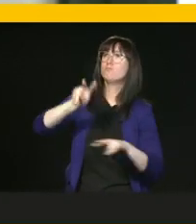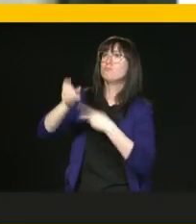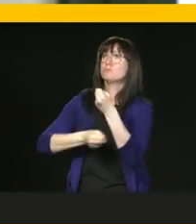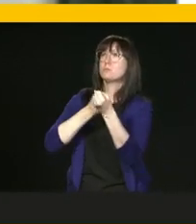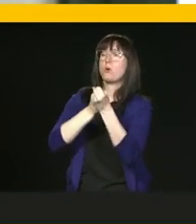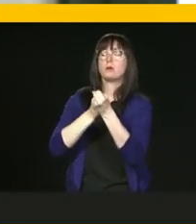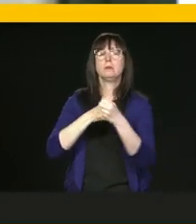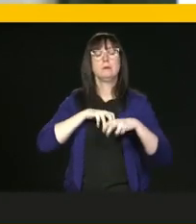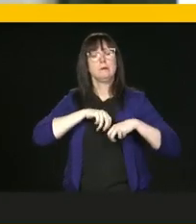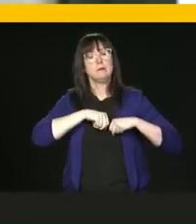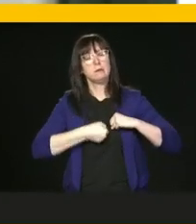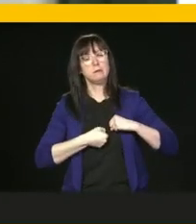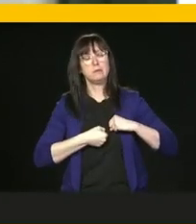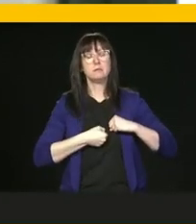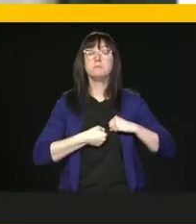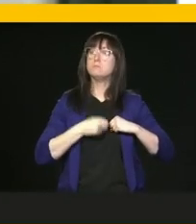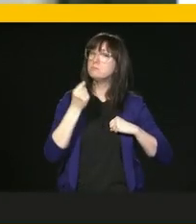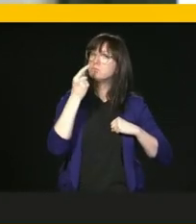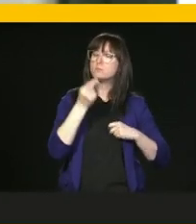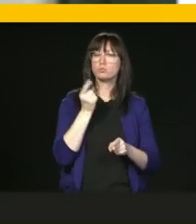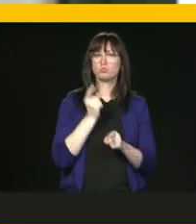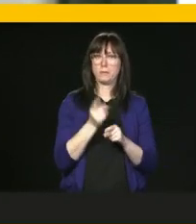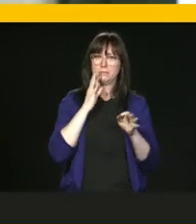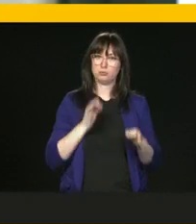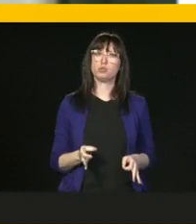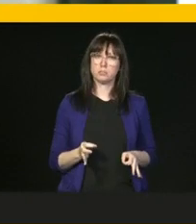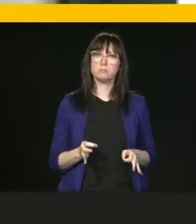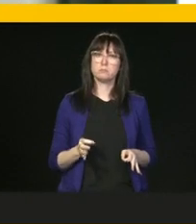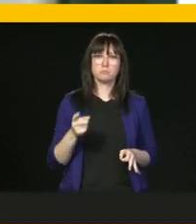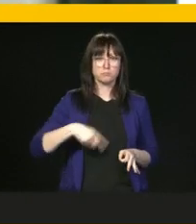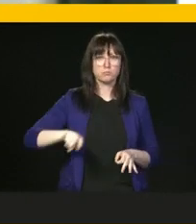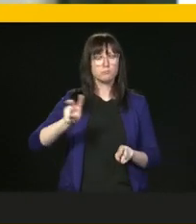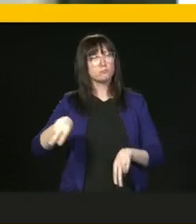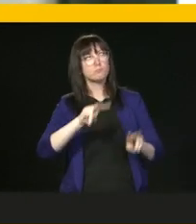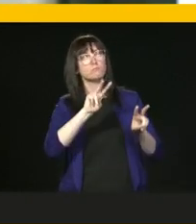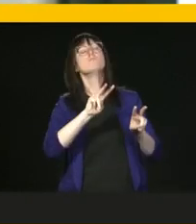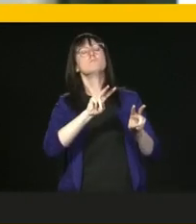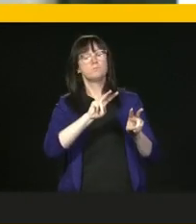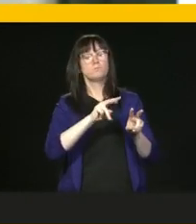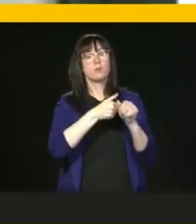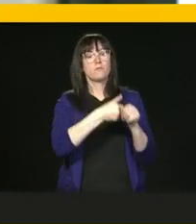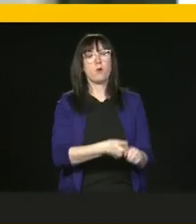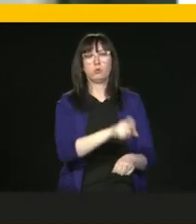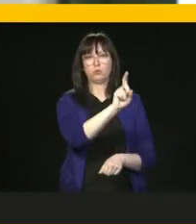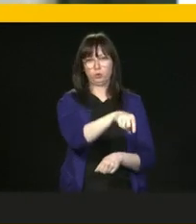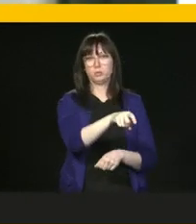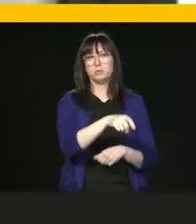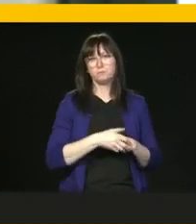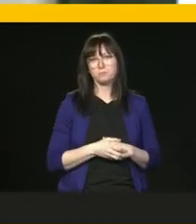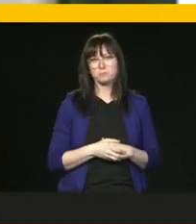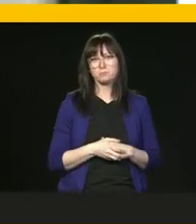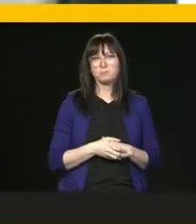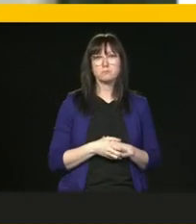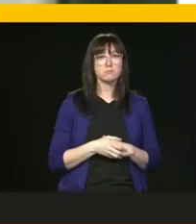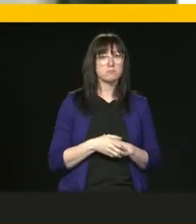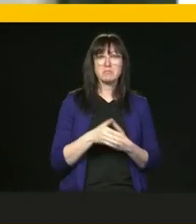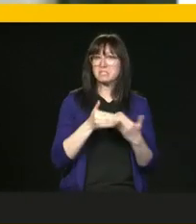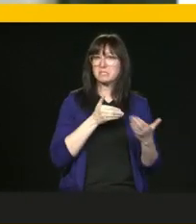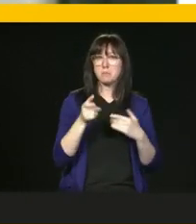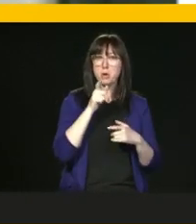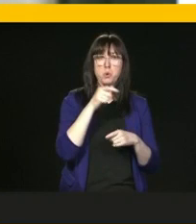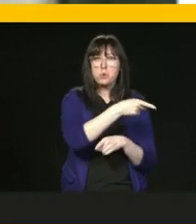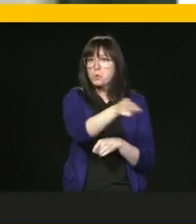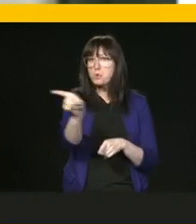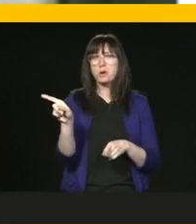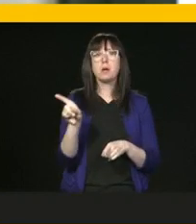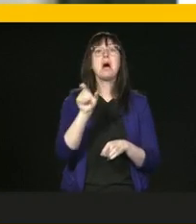was absolutely the right call, and everyone should follow their lead. No matter who you are, if you're